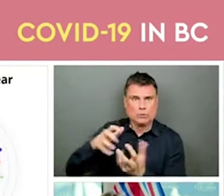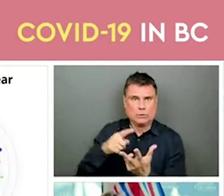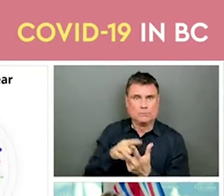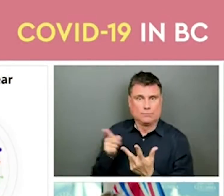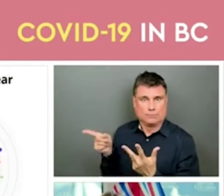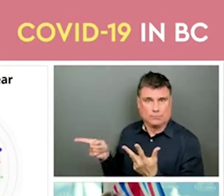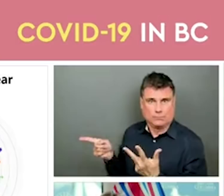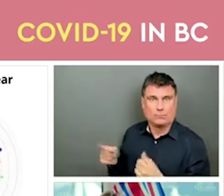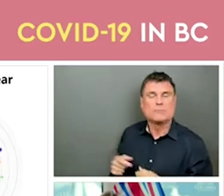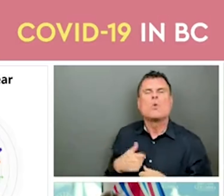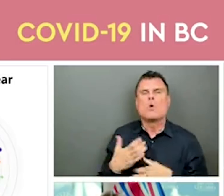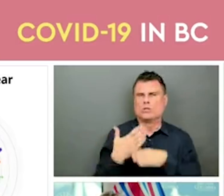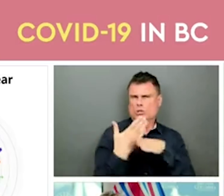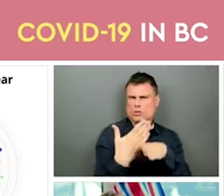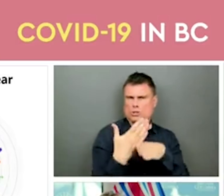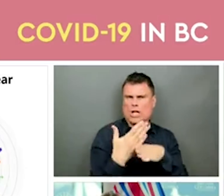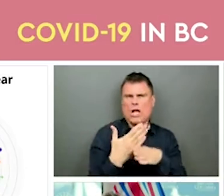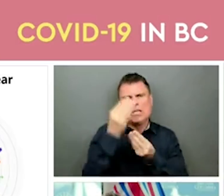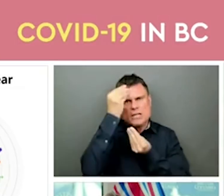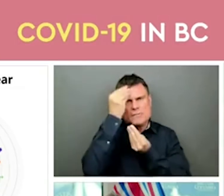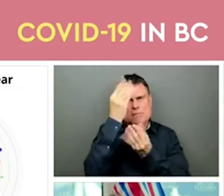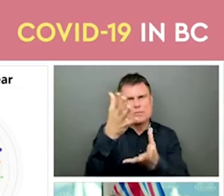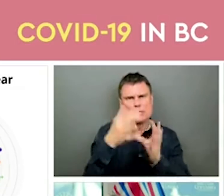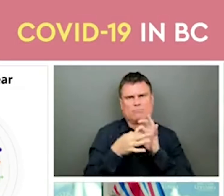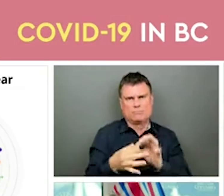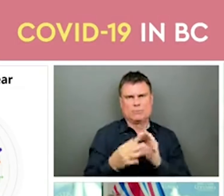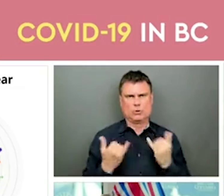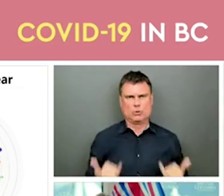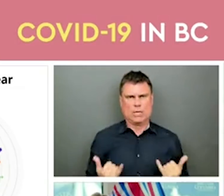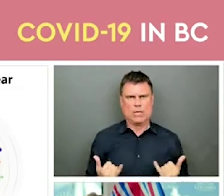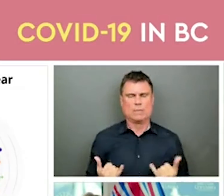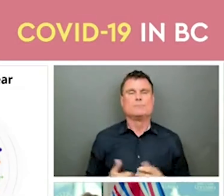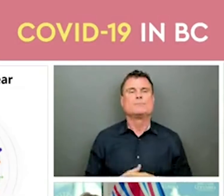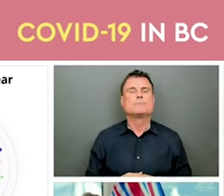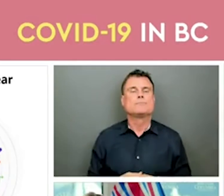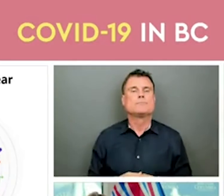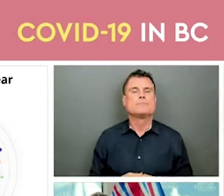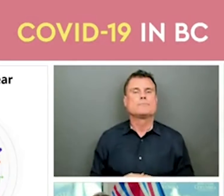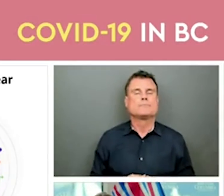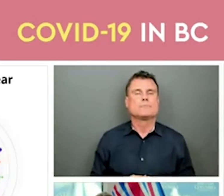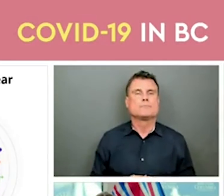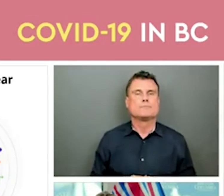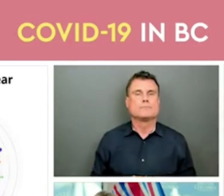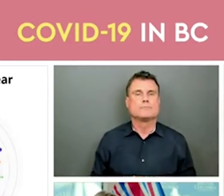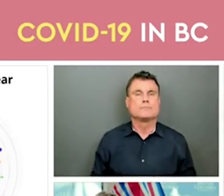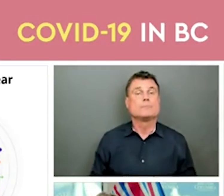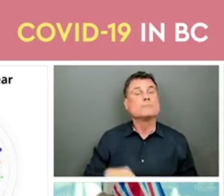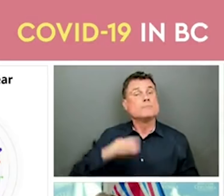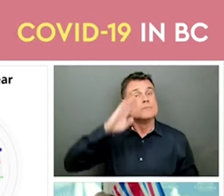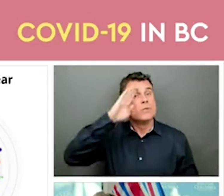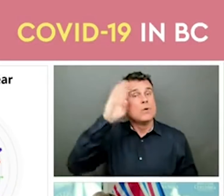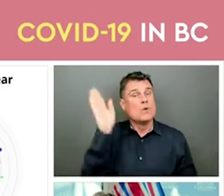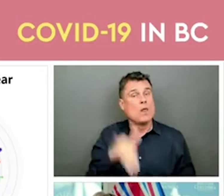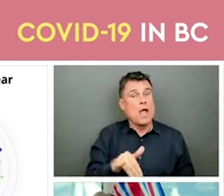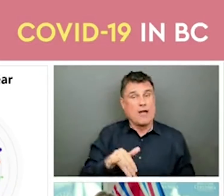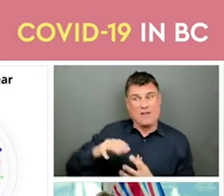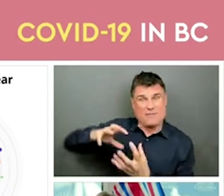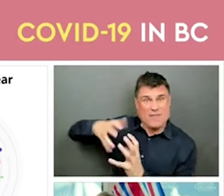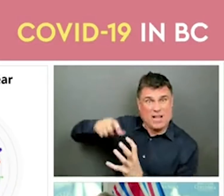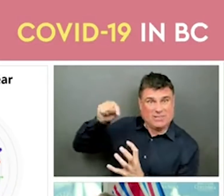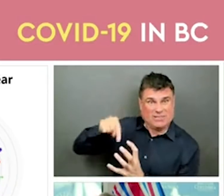share some of the additional data with you here today. So as you know, variants of concern are